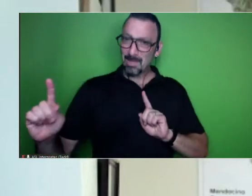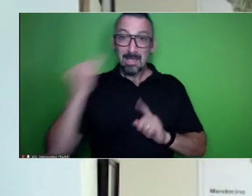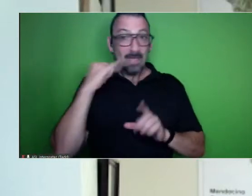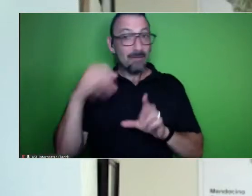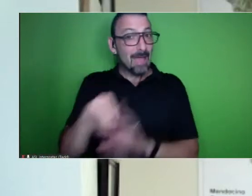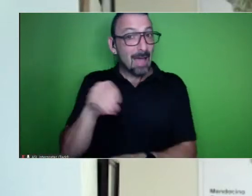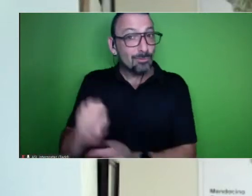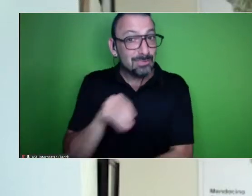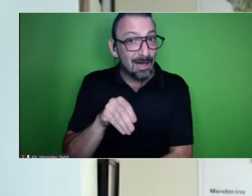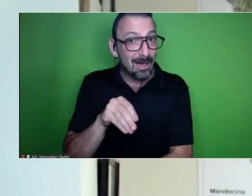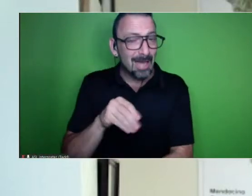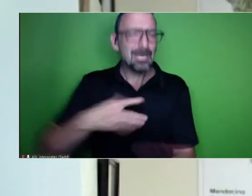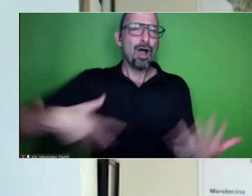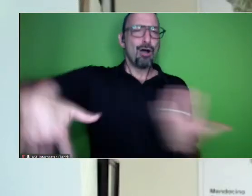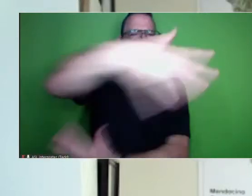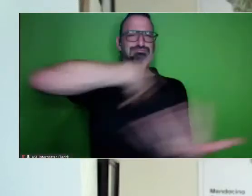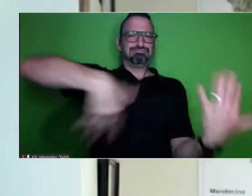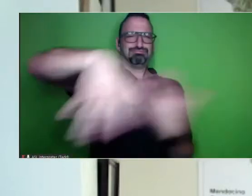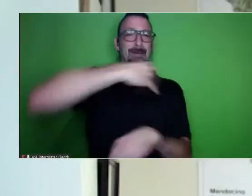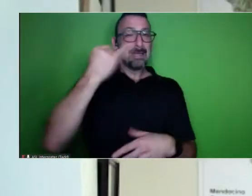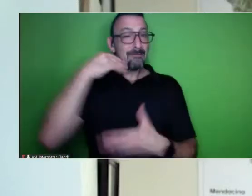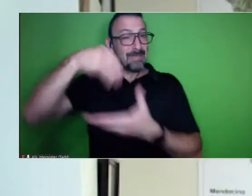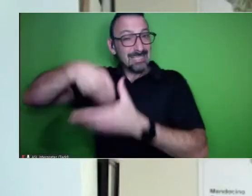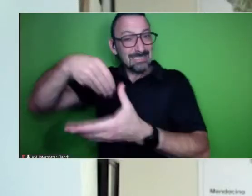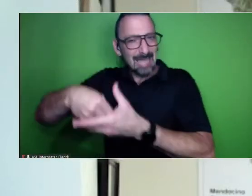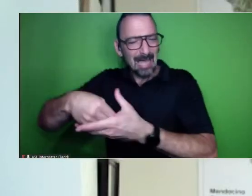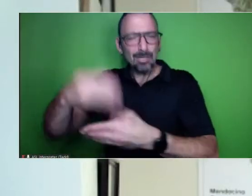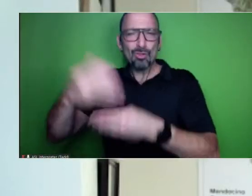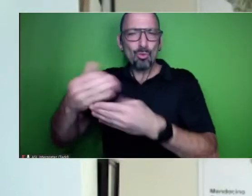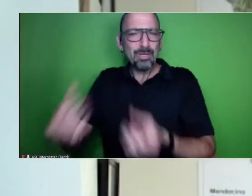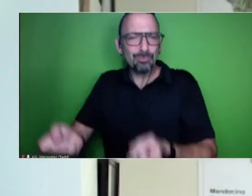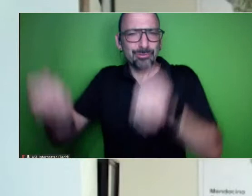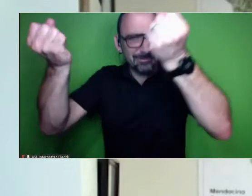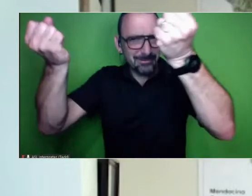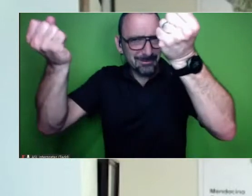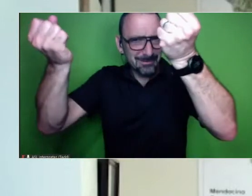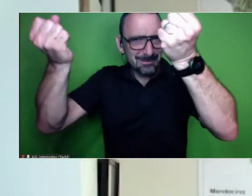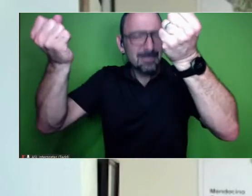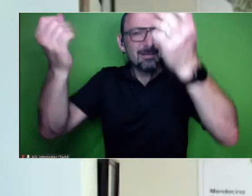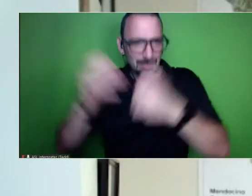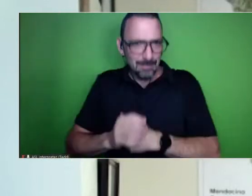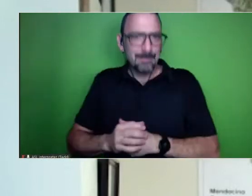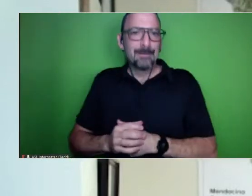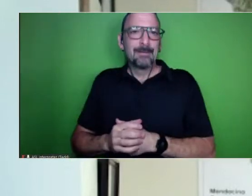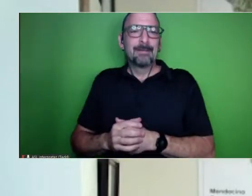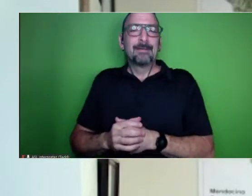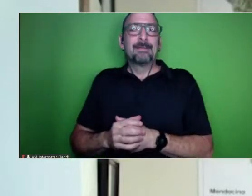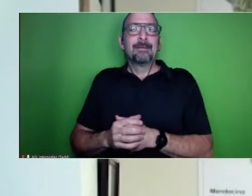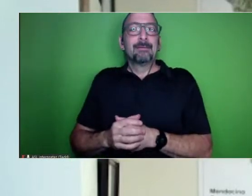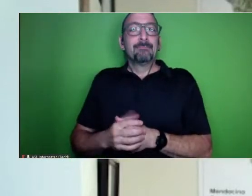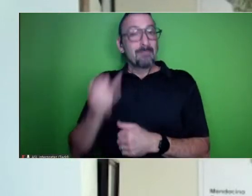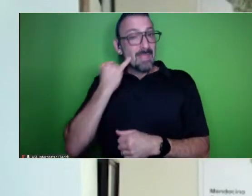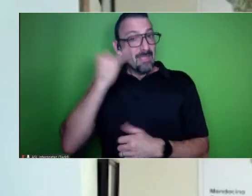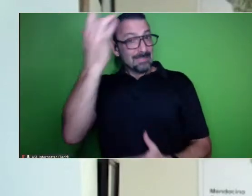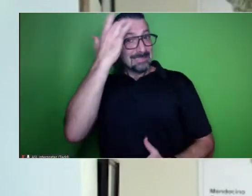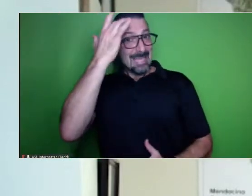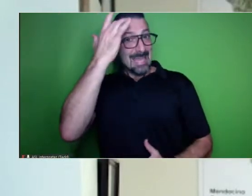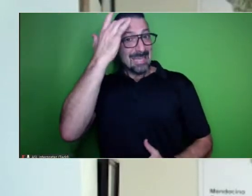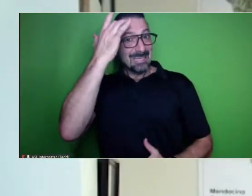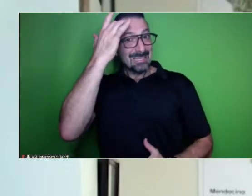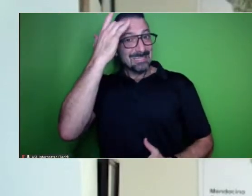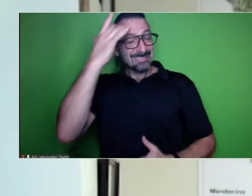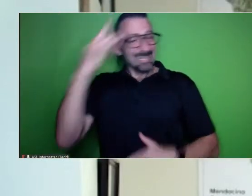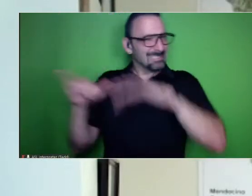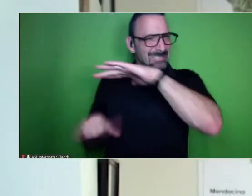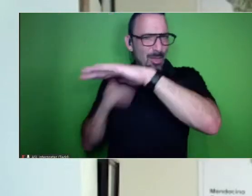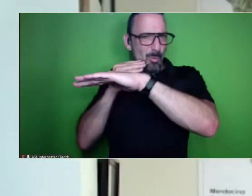there's plenty of air circulation to disperse these viruses. And if you're sick, please don't go to work